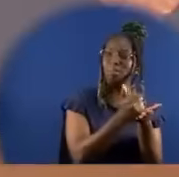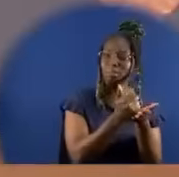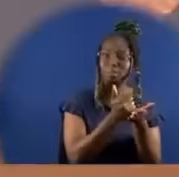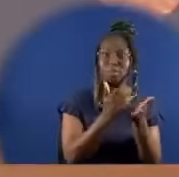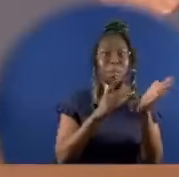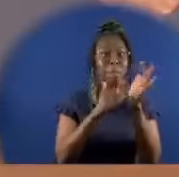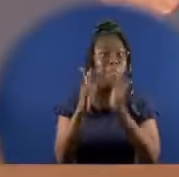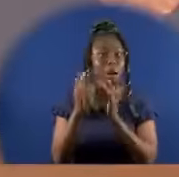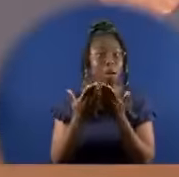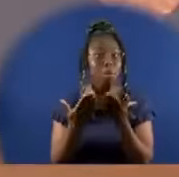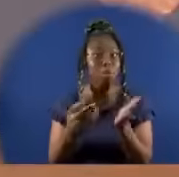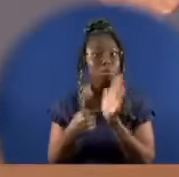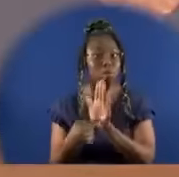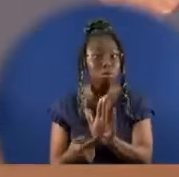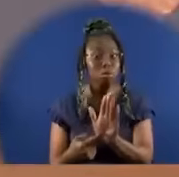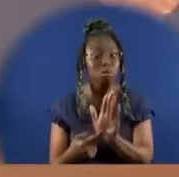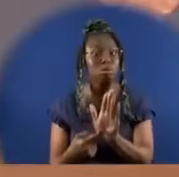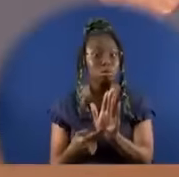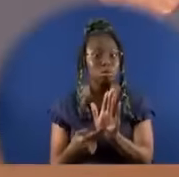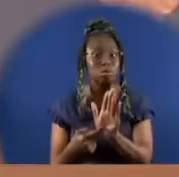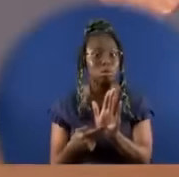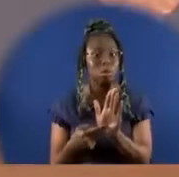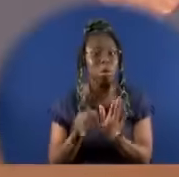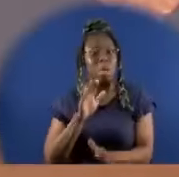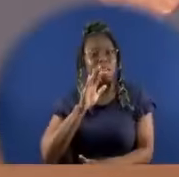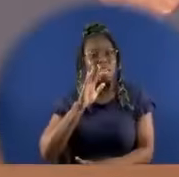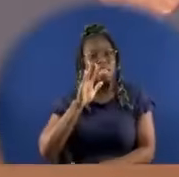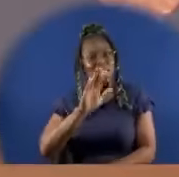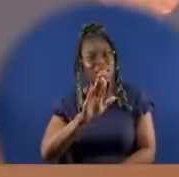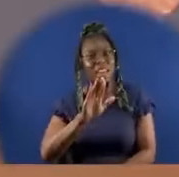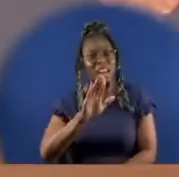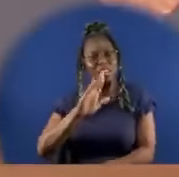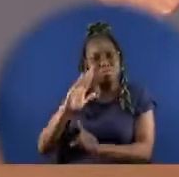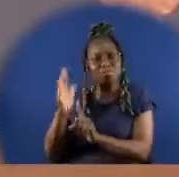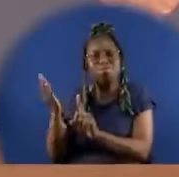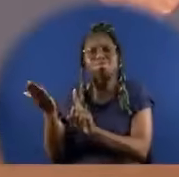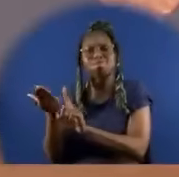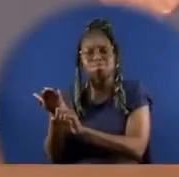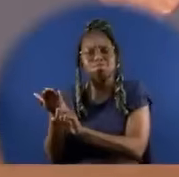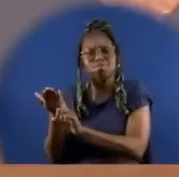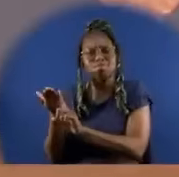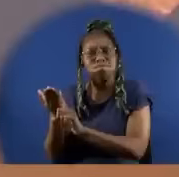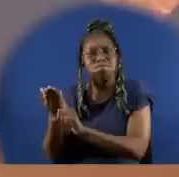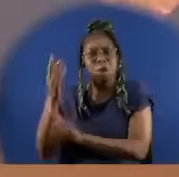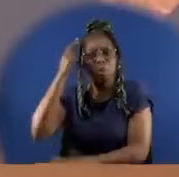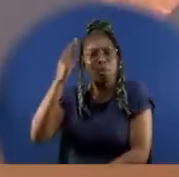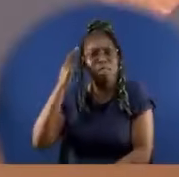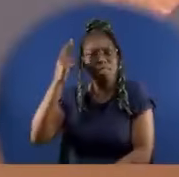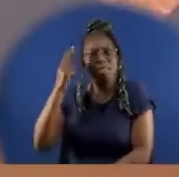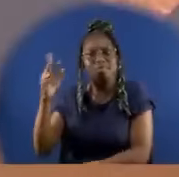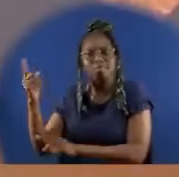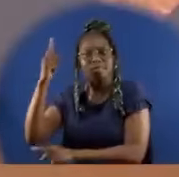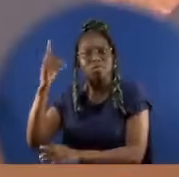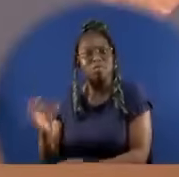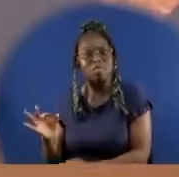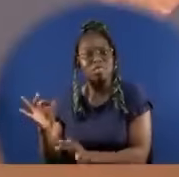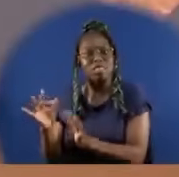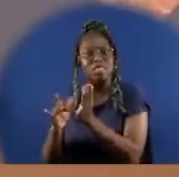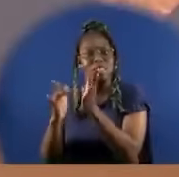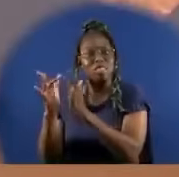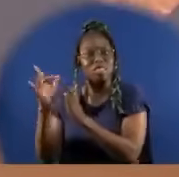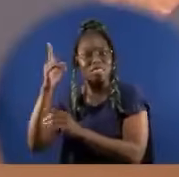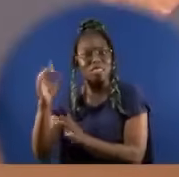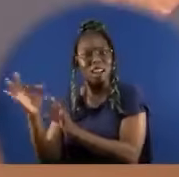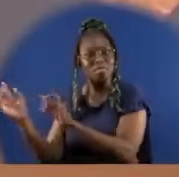Bible says that based upon their compelling argument, Jesus went with him. Okay, it